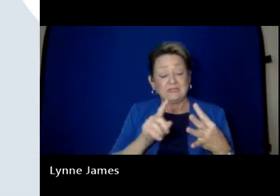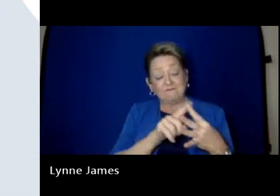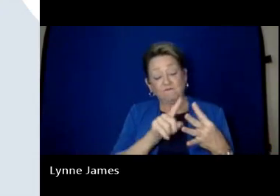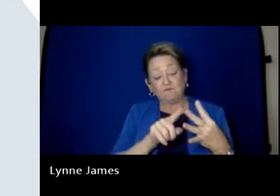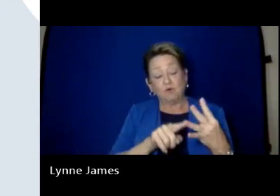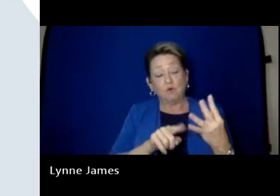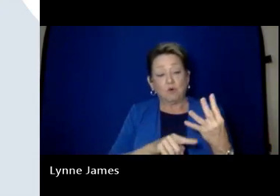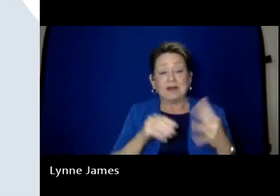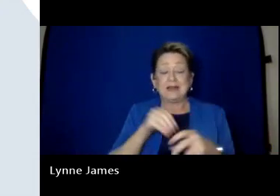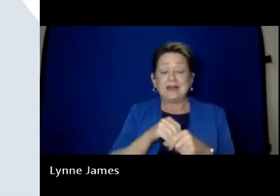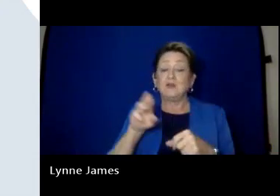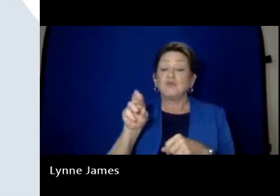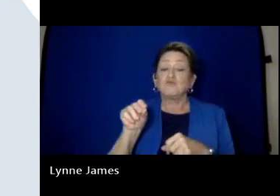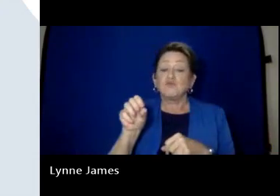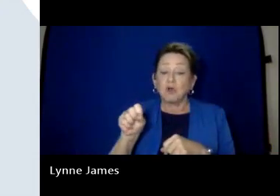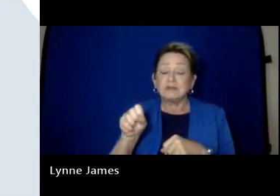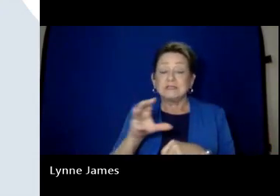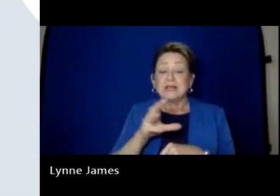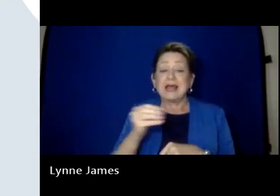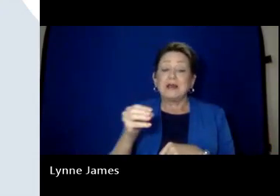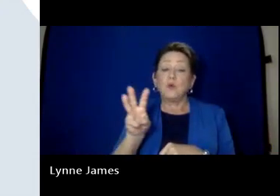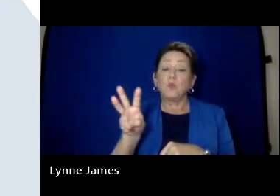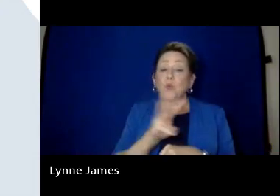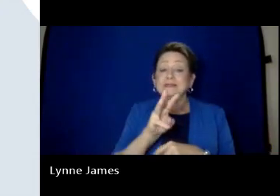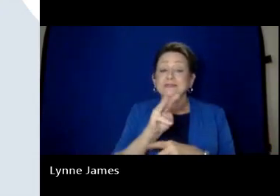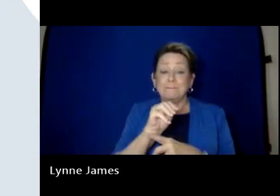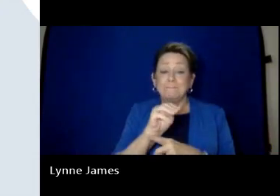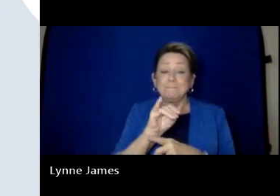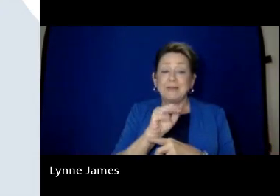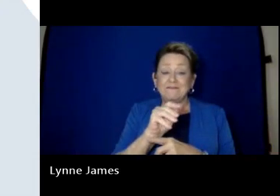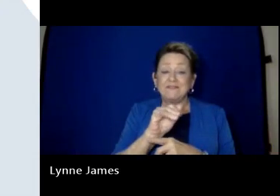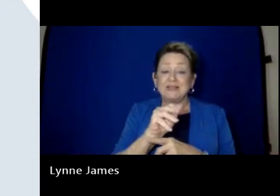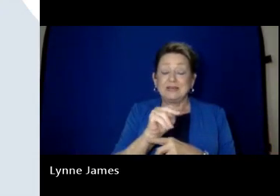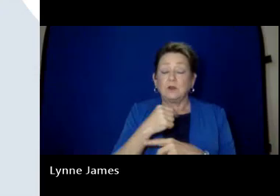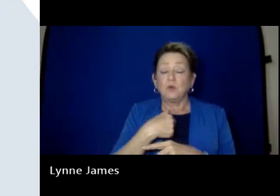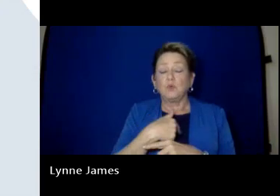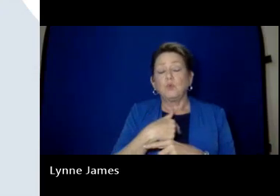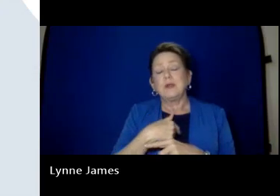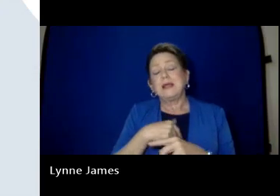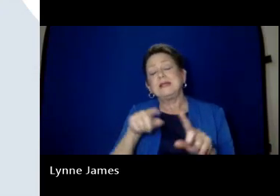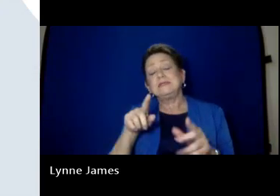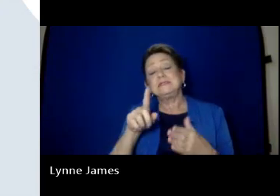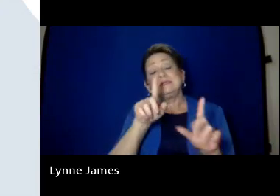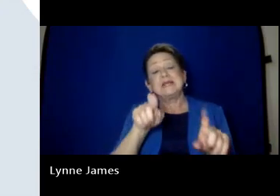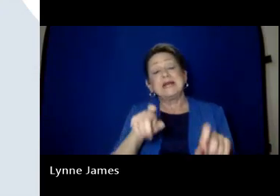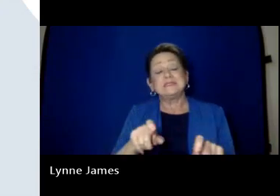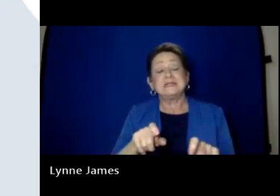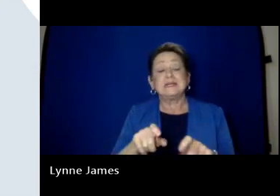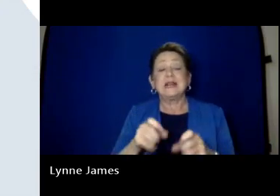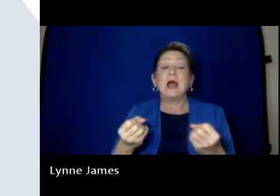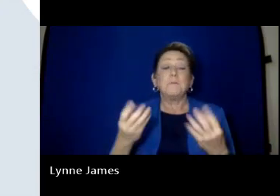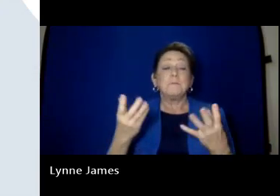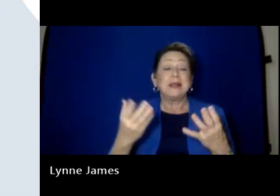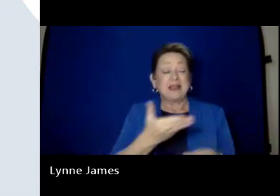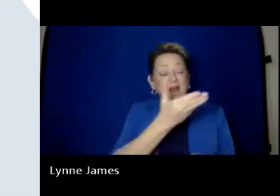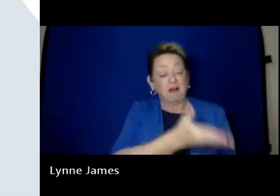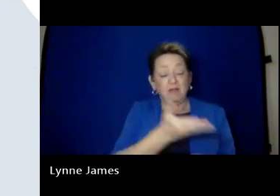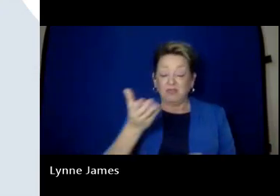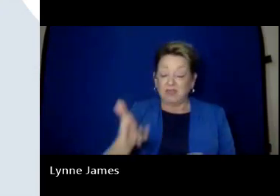4 locations and the Ross and West Mifflin operating locations, we judgmentally tested the accuracy of on-hand quantities recorded